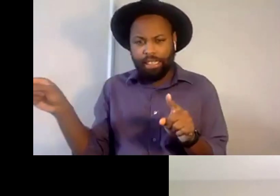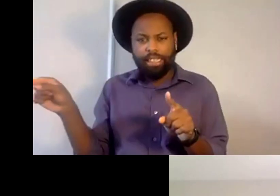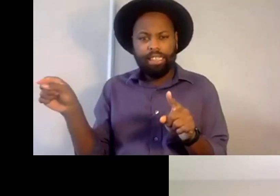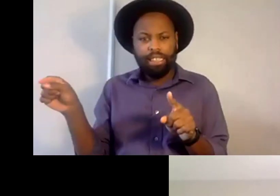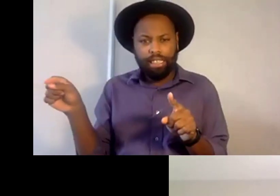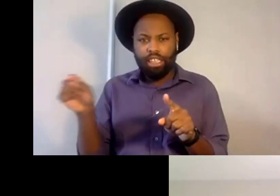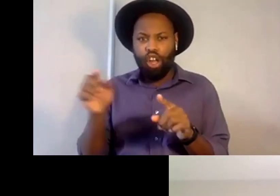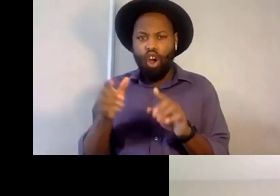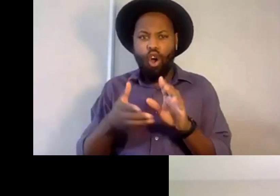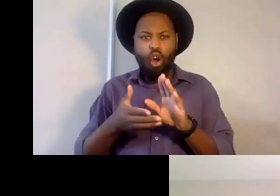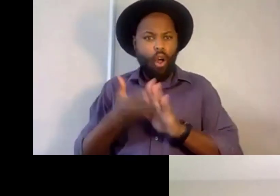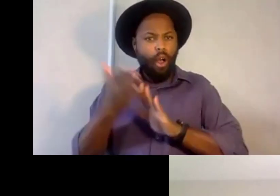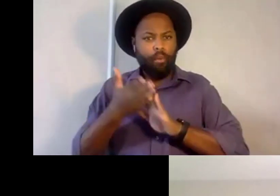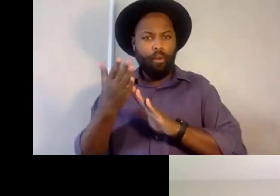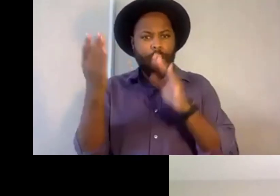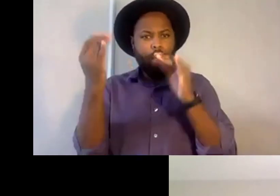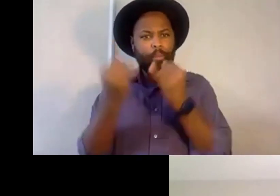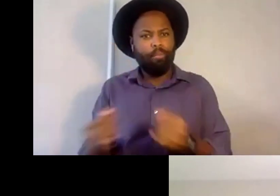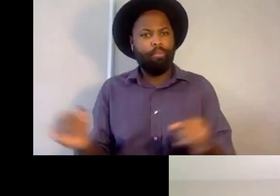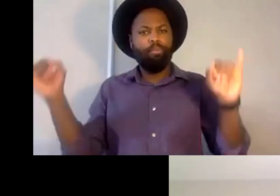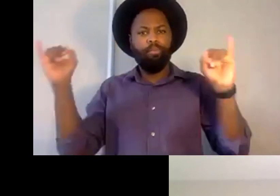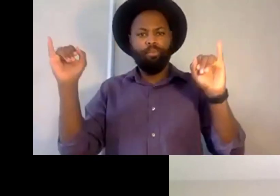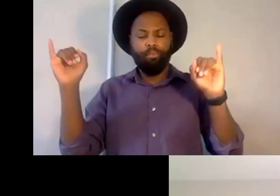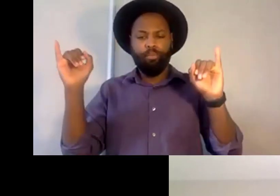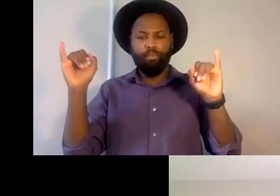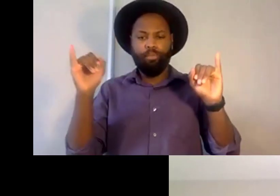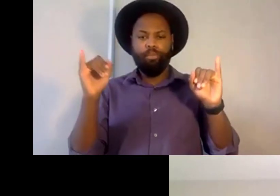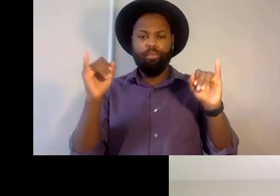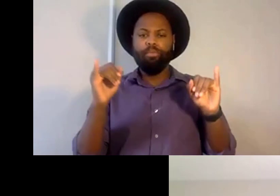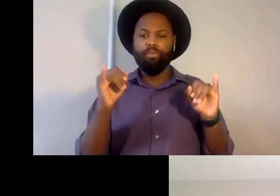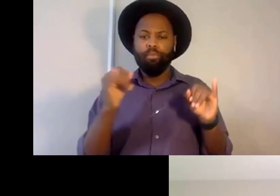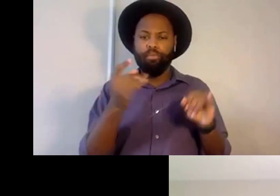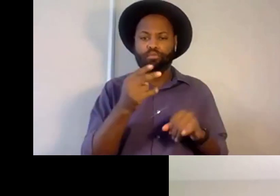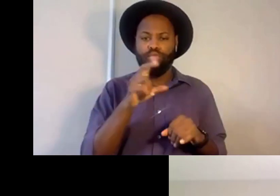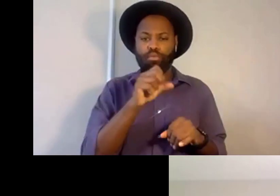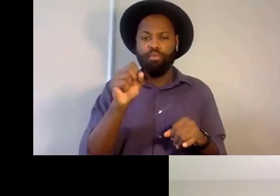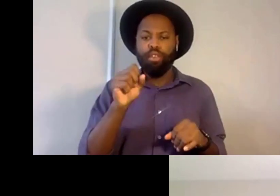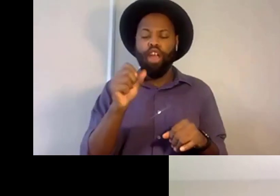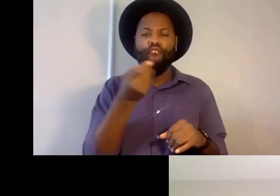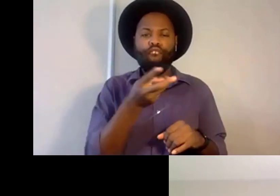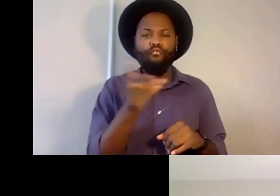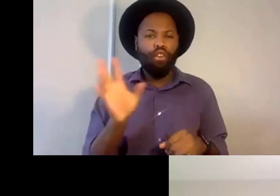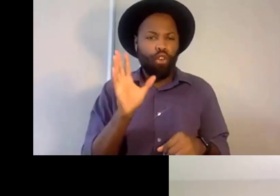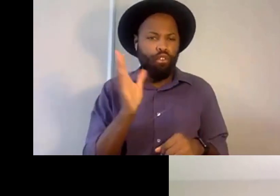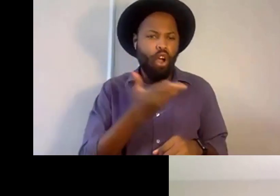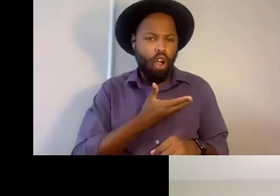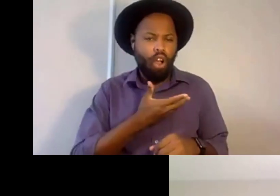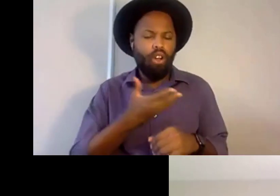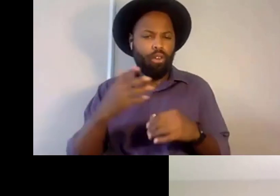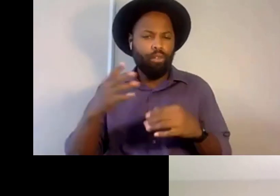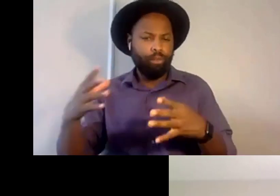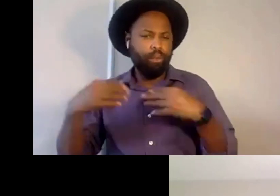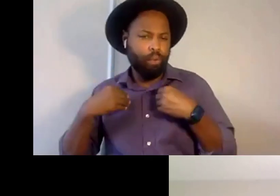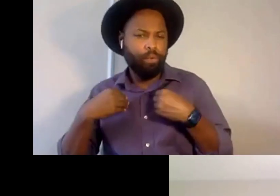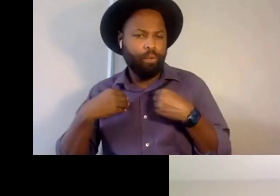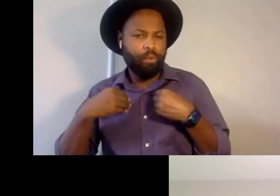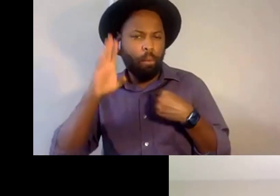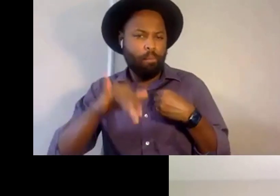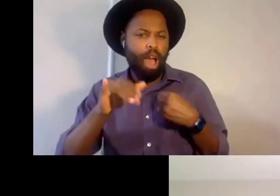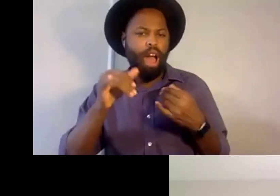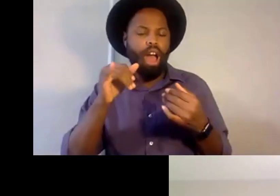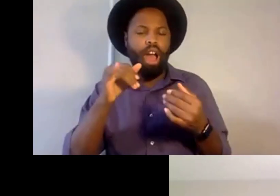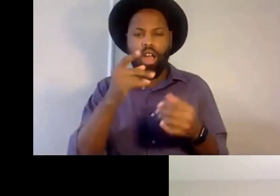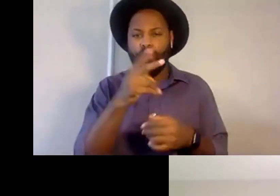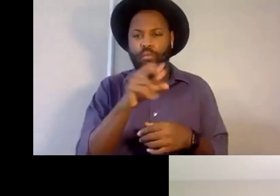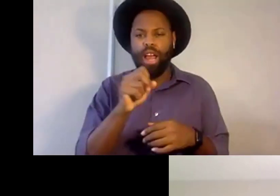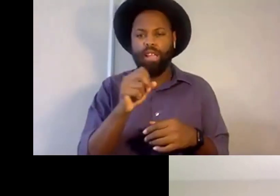operating independent of the press. A few of our journals are owned by the press, but by and large, they're at other institutions.